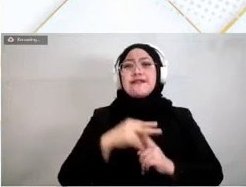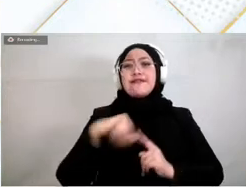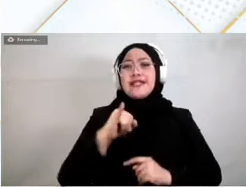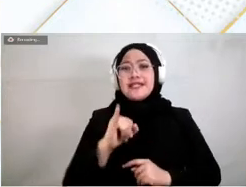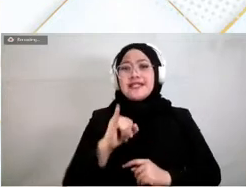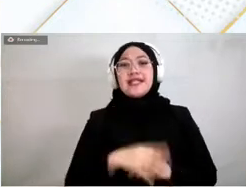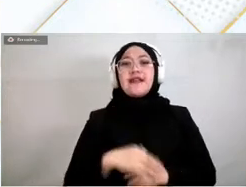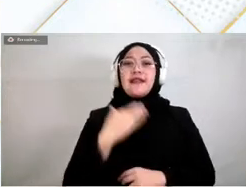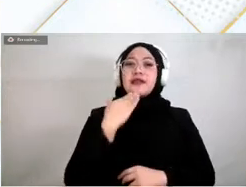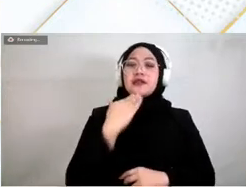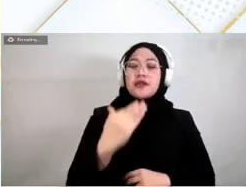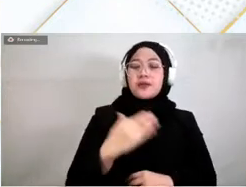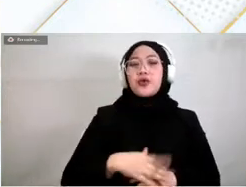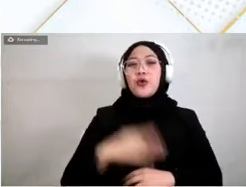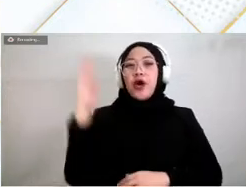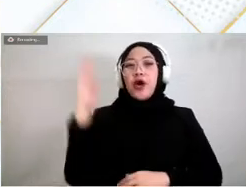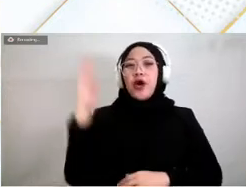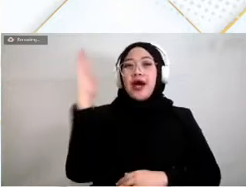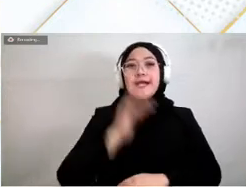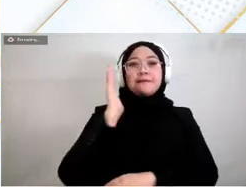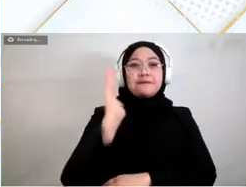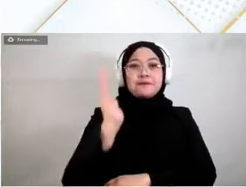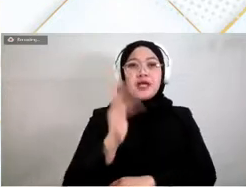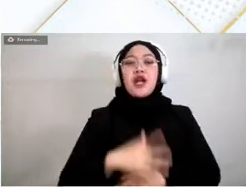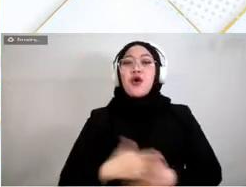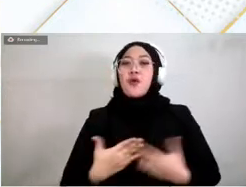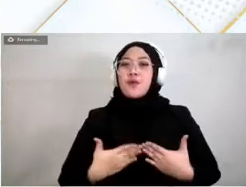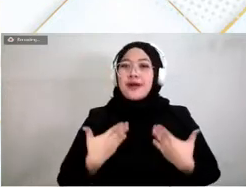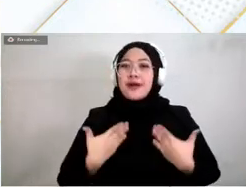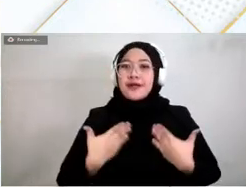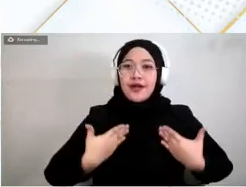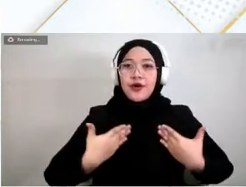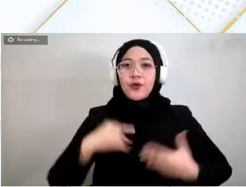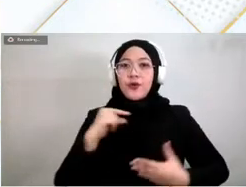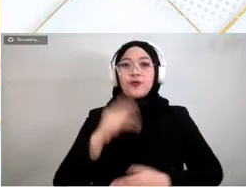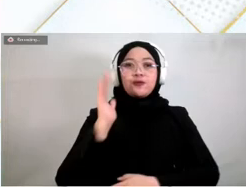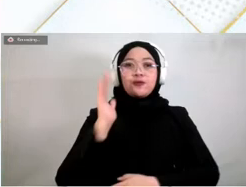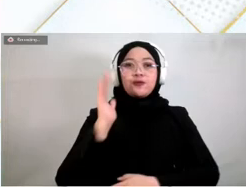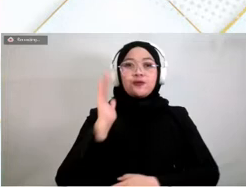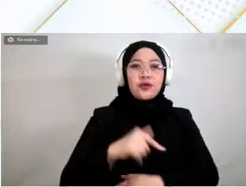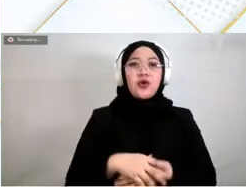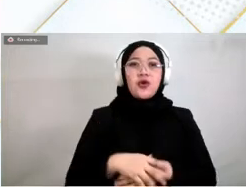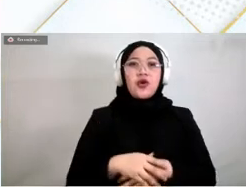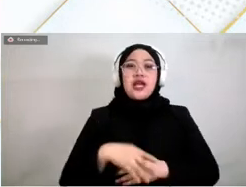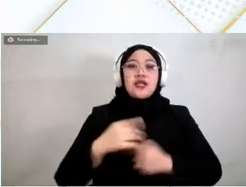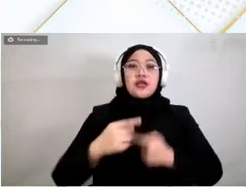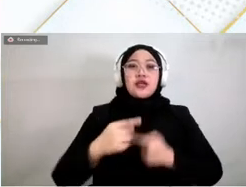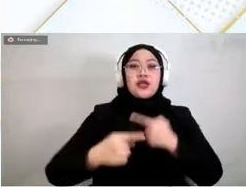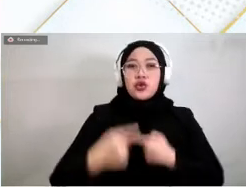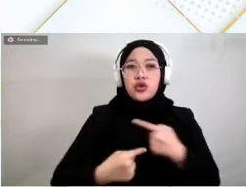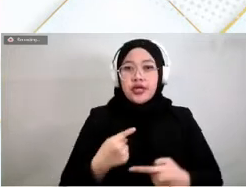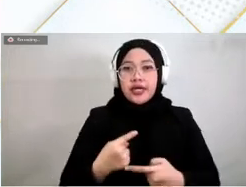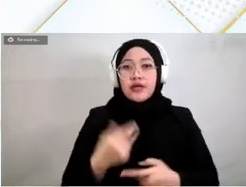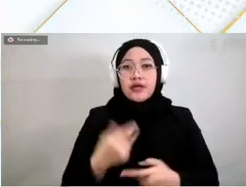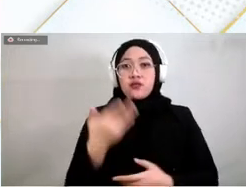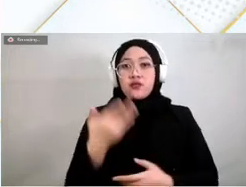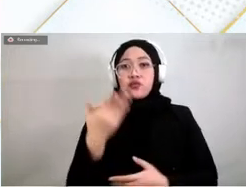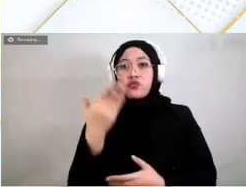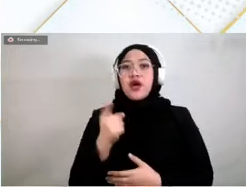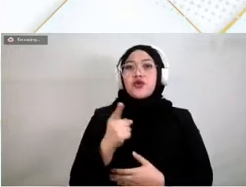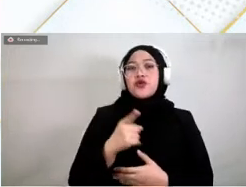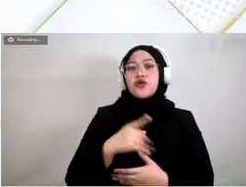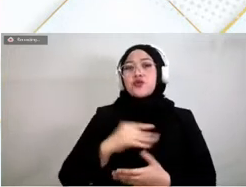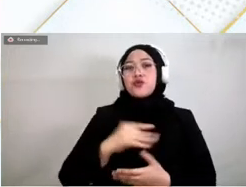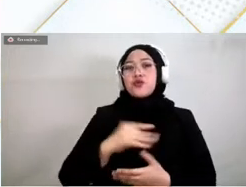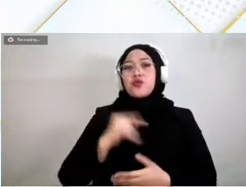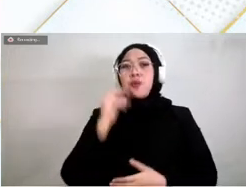It is a pleasure to talk to everyone and to hear the stories and also what you have to say about